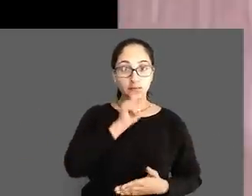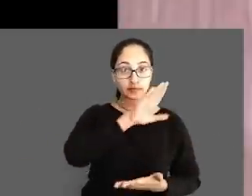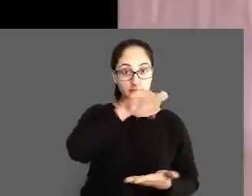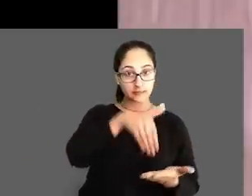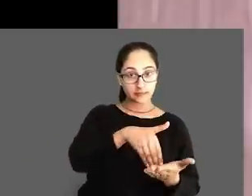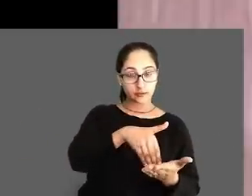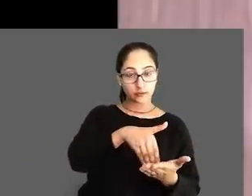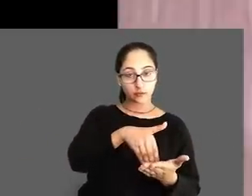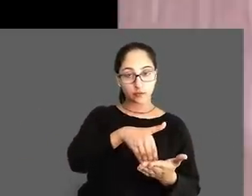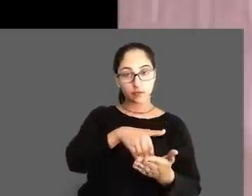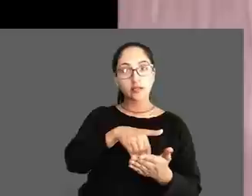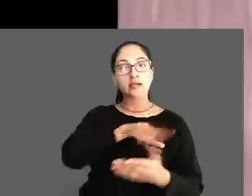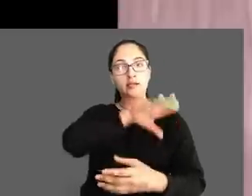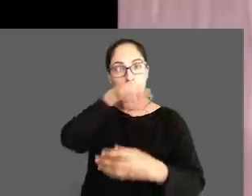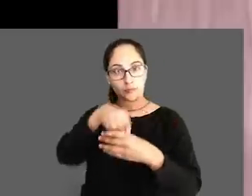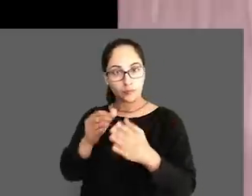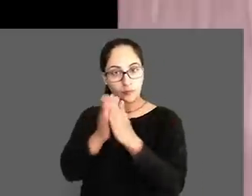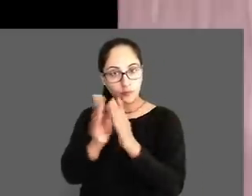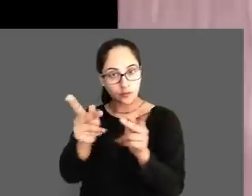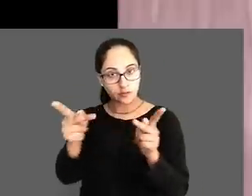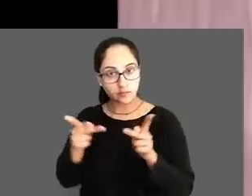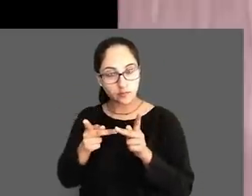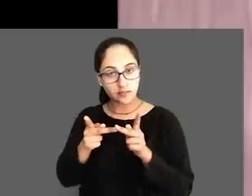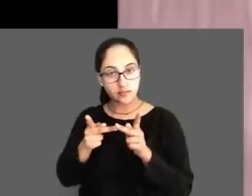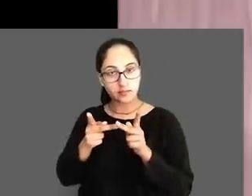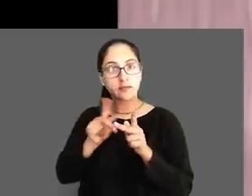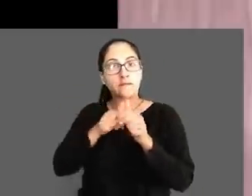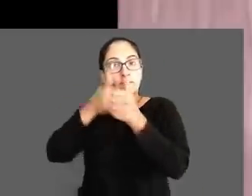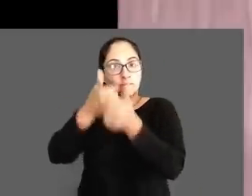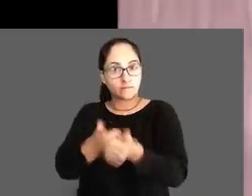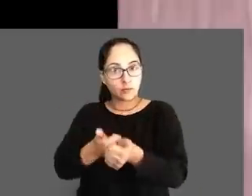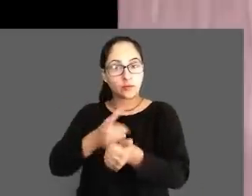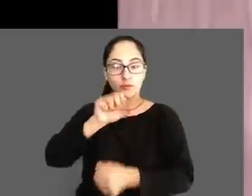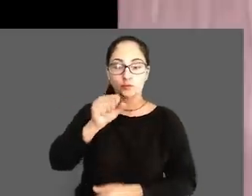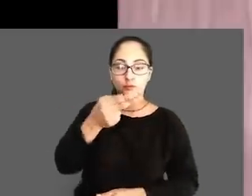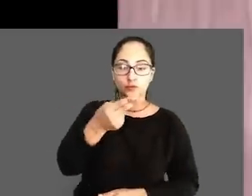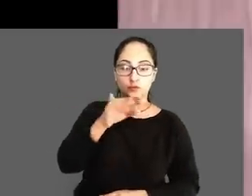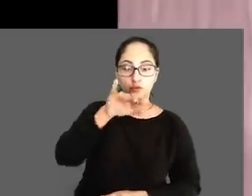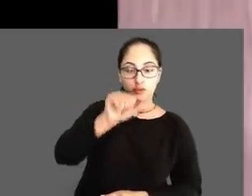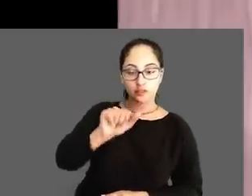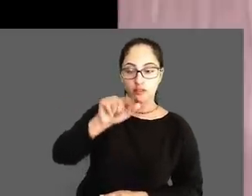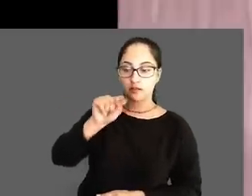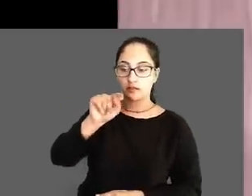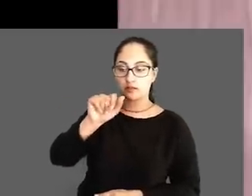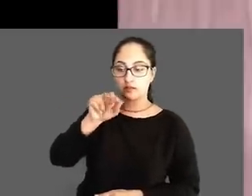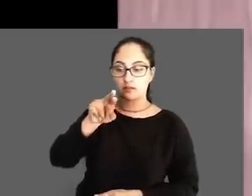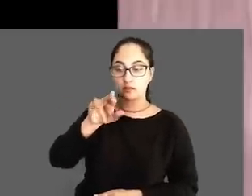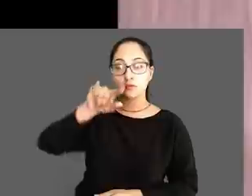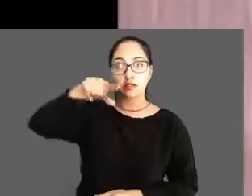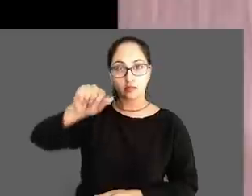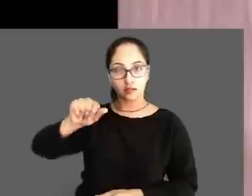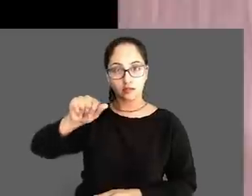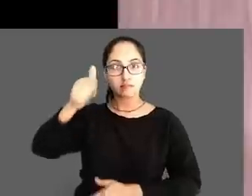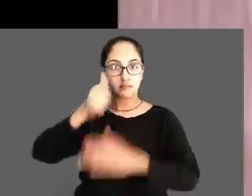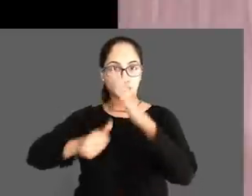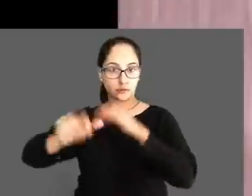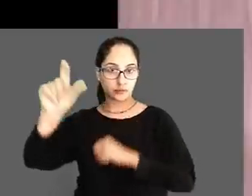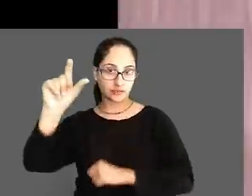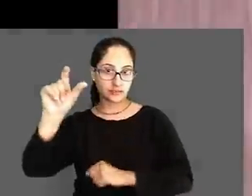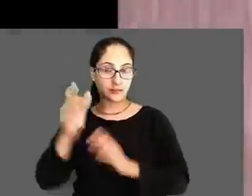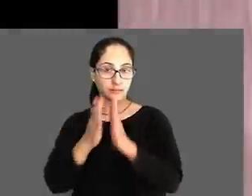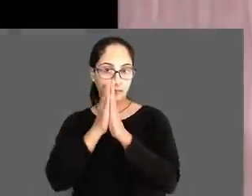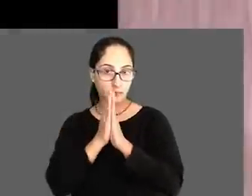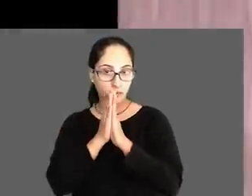of the world. Here, it will be a space reserved for traditions and practices specific to the Shia